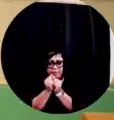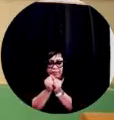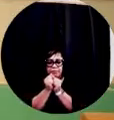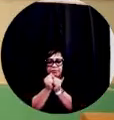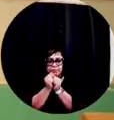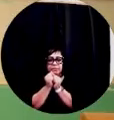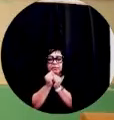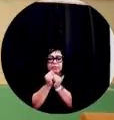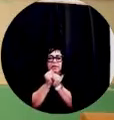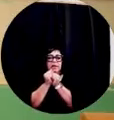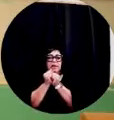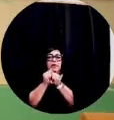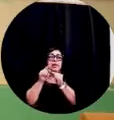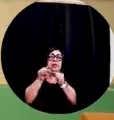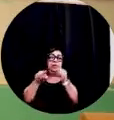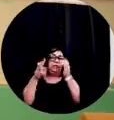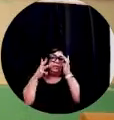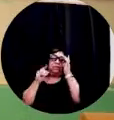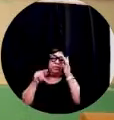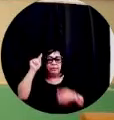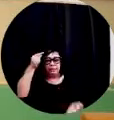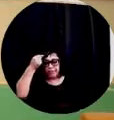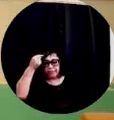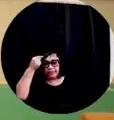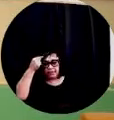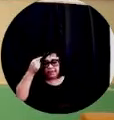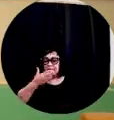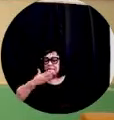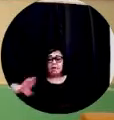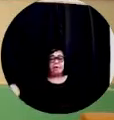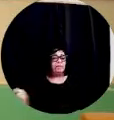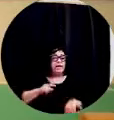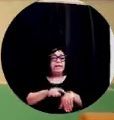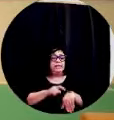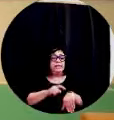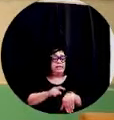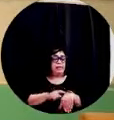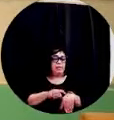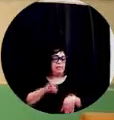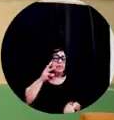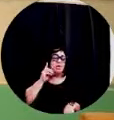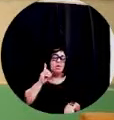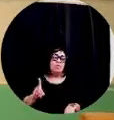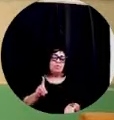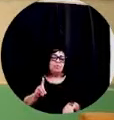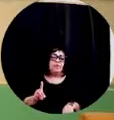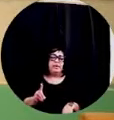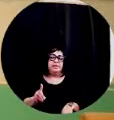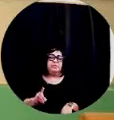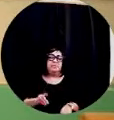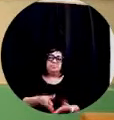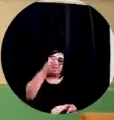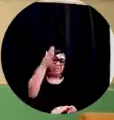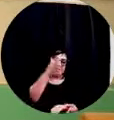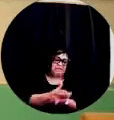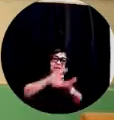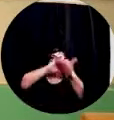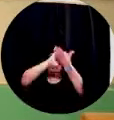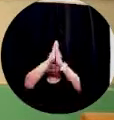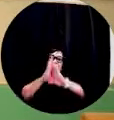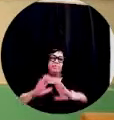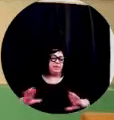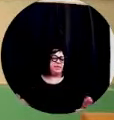Now, you would think tribulation would derail peace. You would think tribulation would unravel